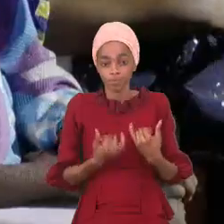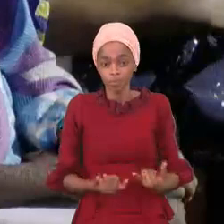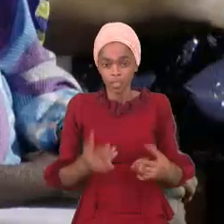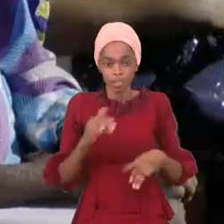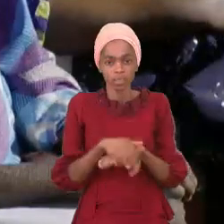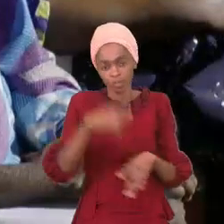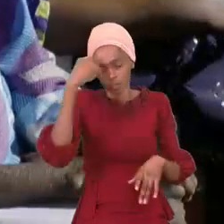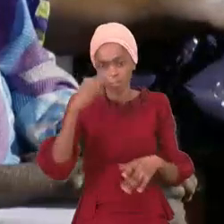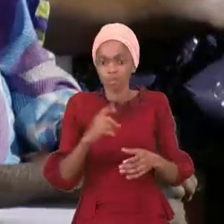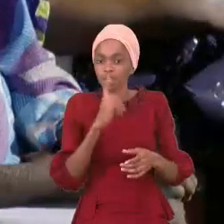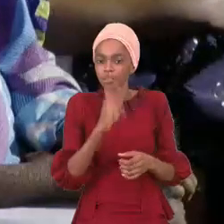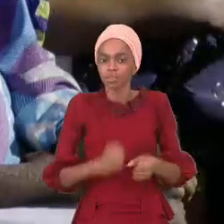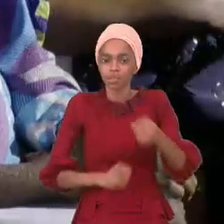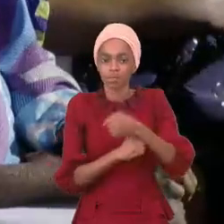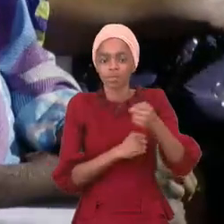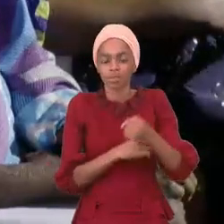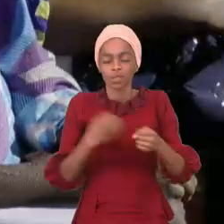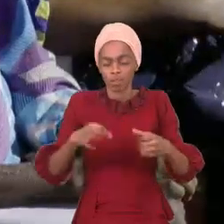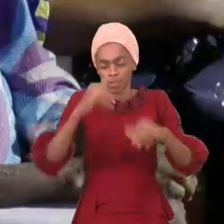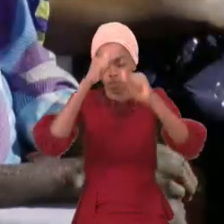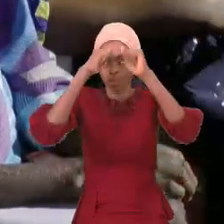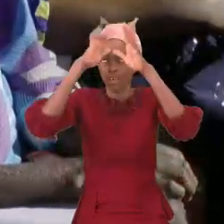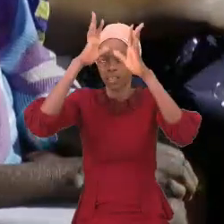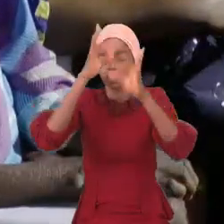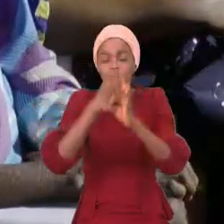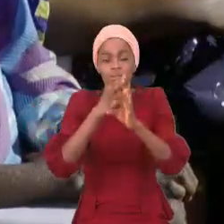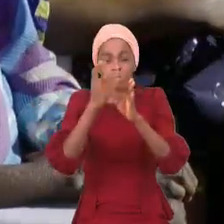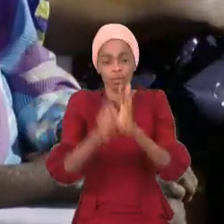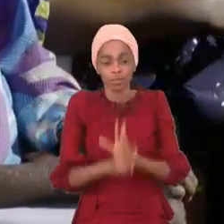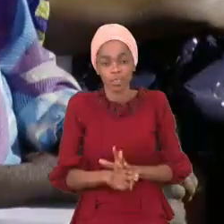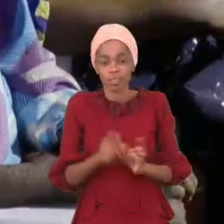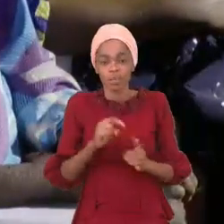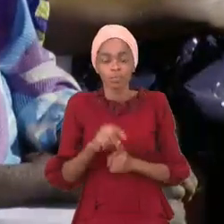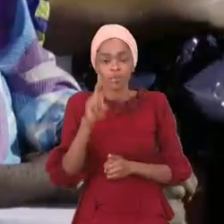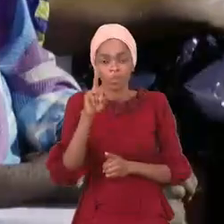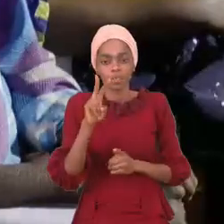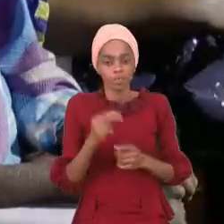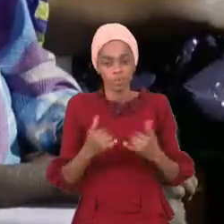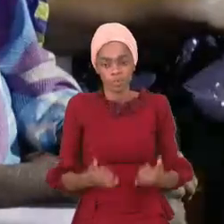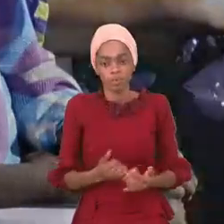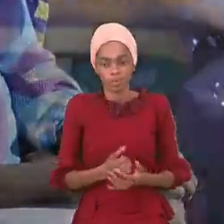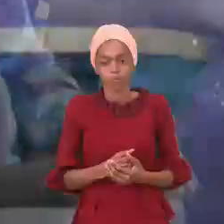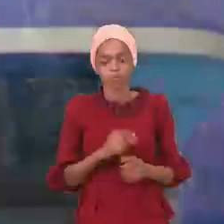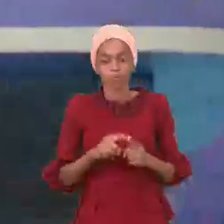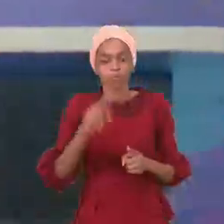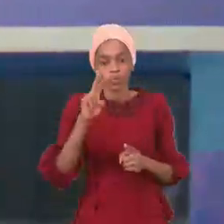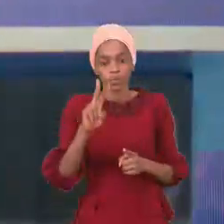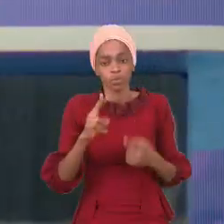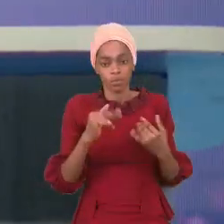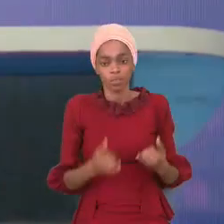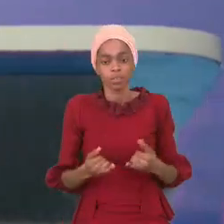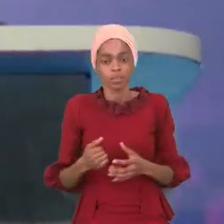sure foundation of the Father's faithfulness. We're coming to point number two. Point number two, we're looking